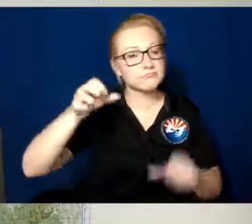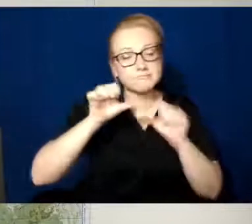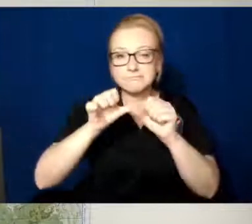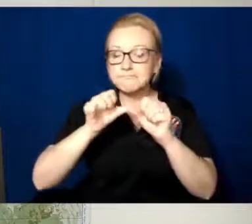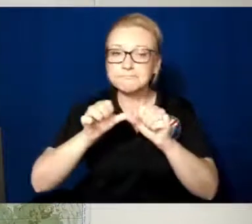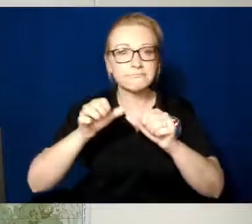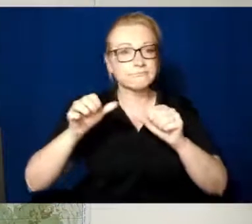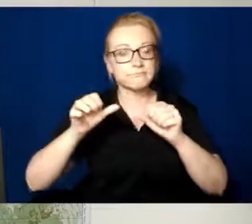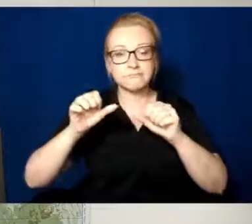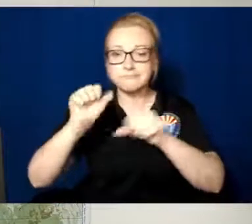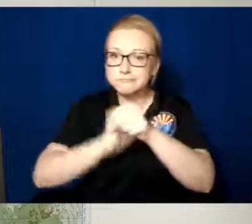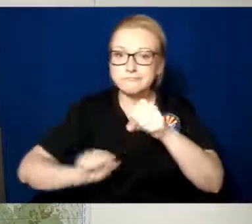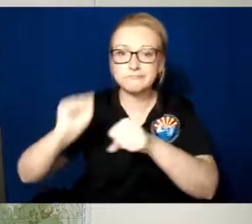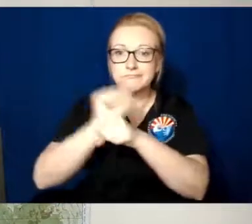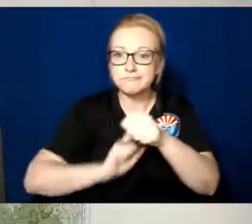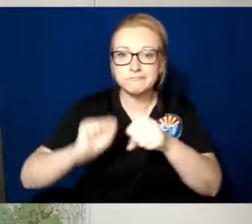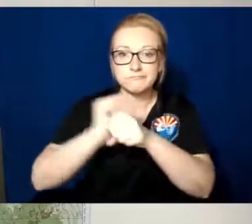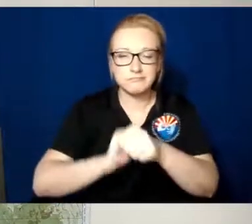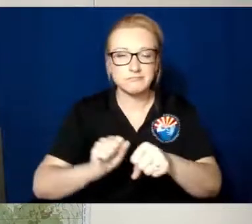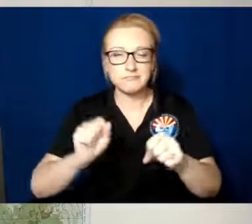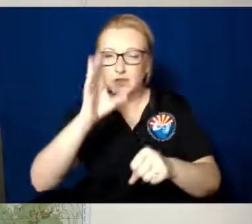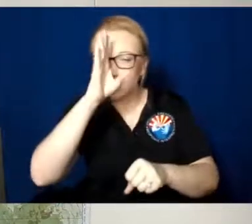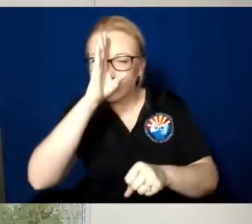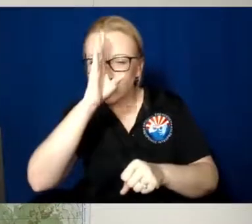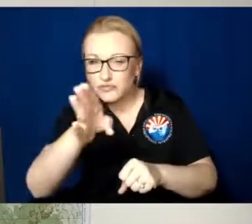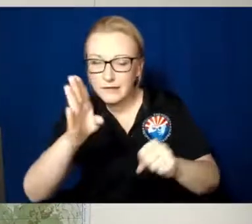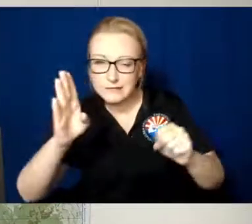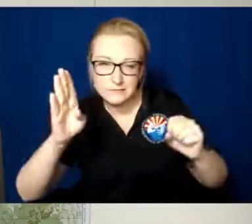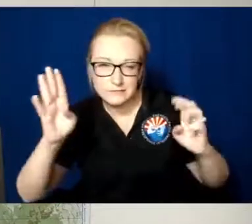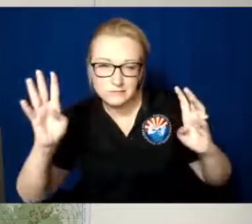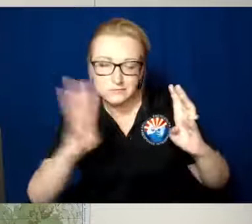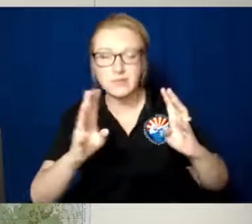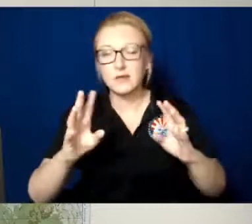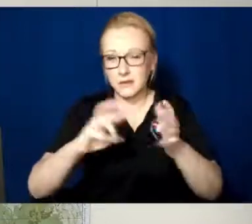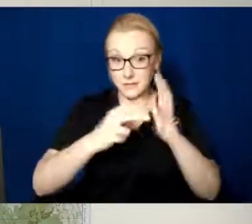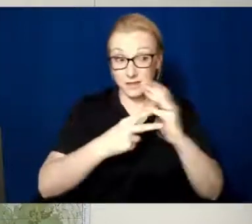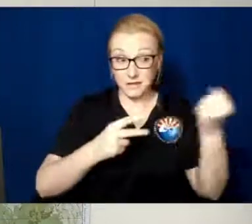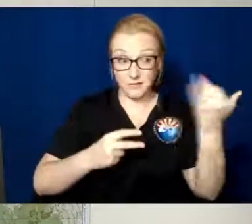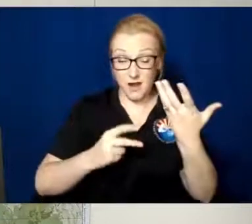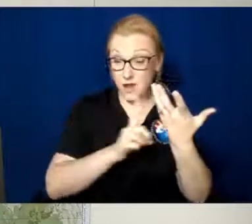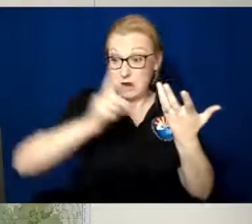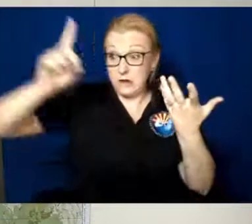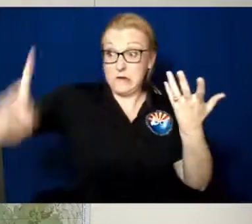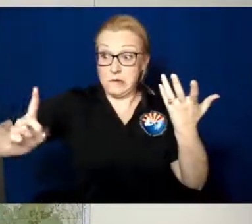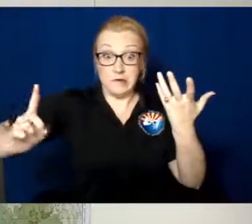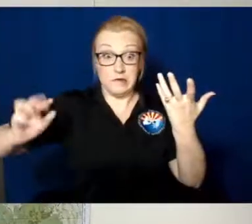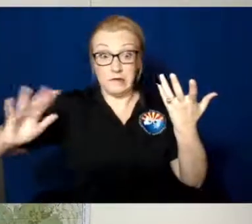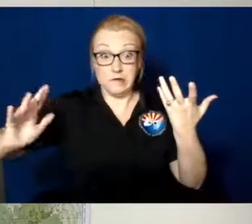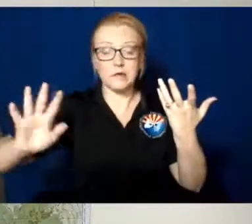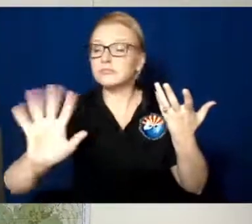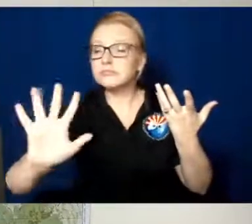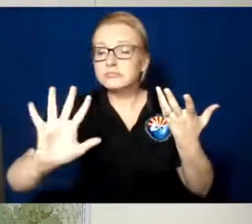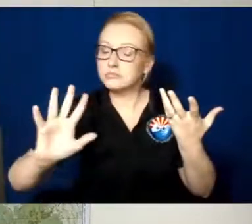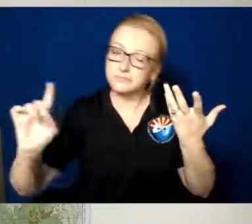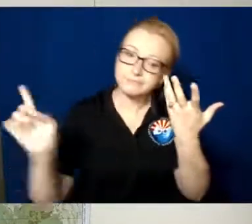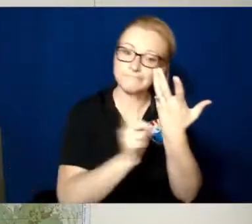engage the fire where possible, going in that direct fashion like we've talked about for several days. And everything's looking well. We've got